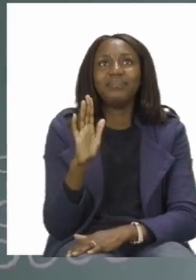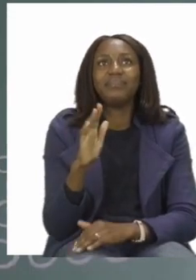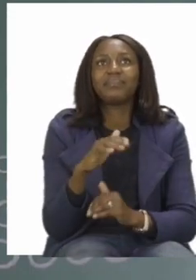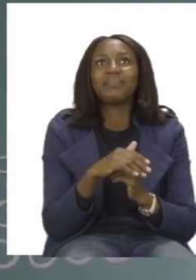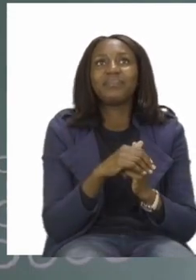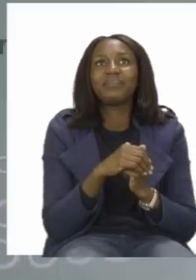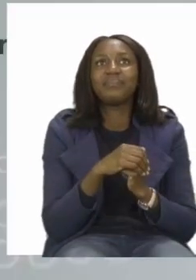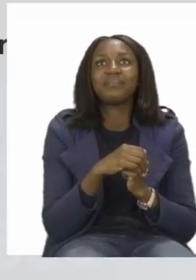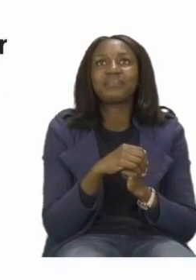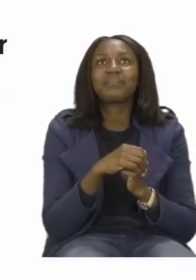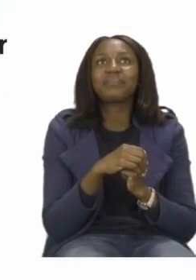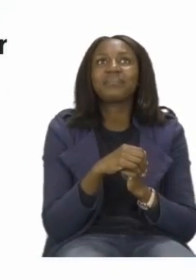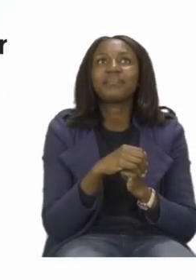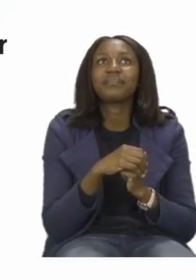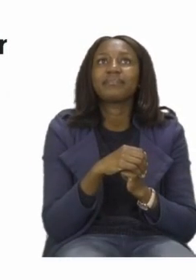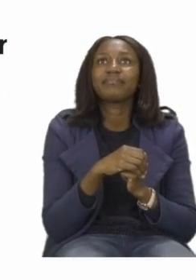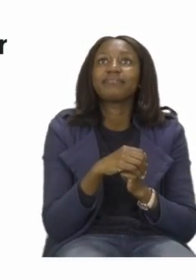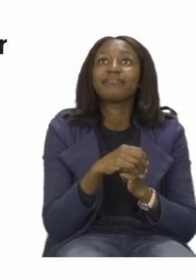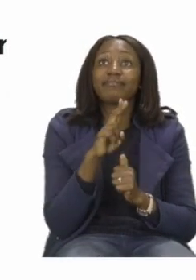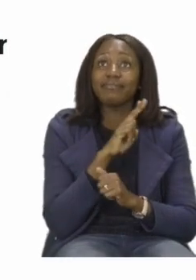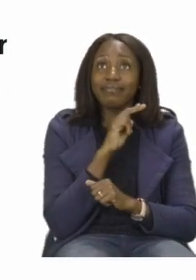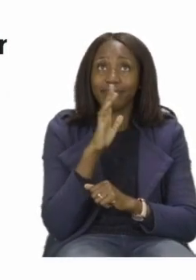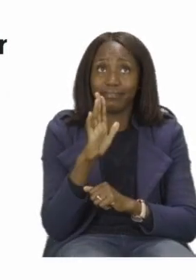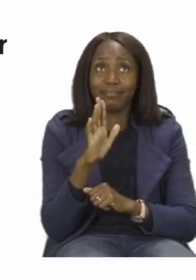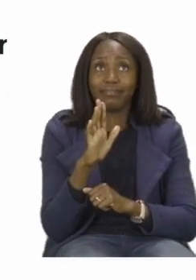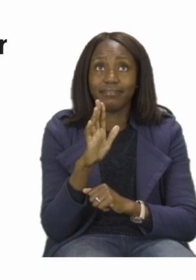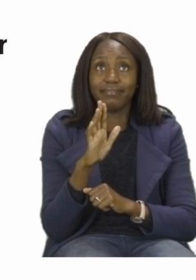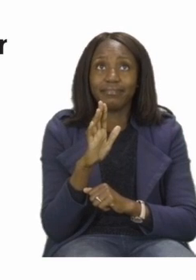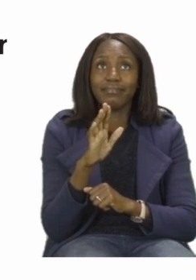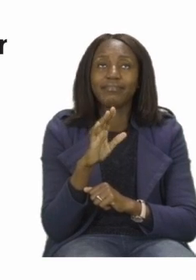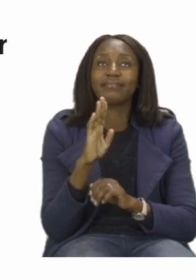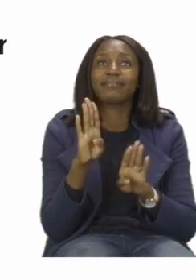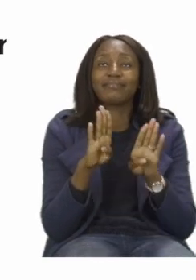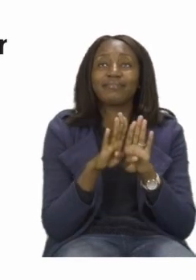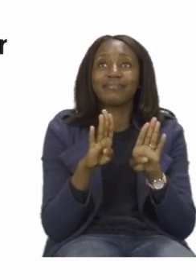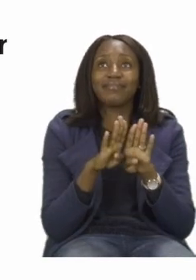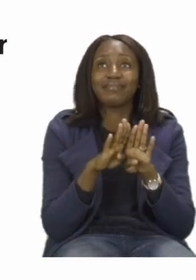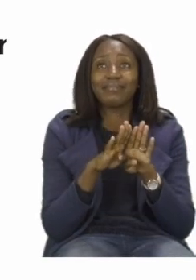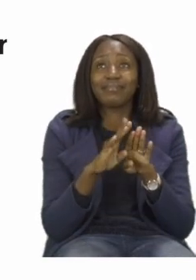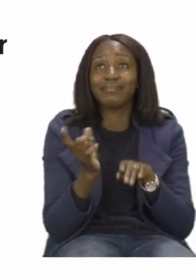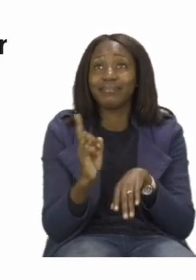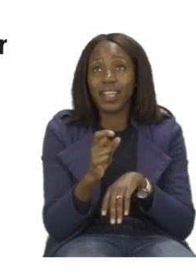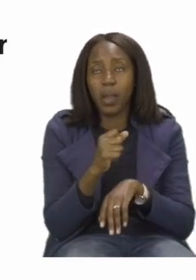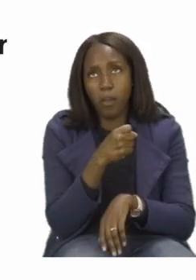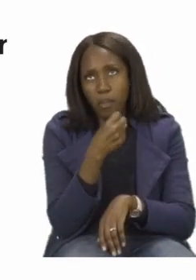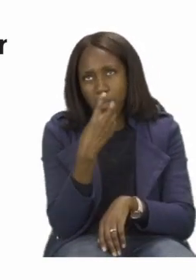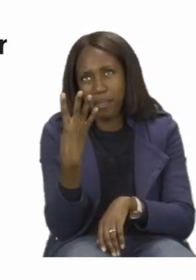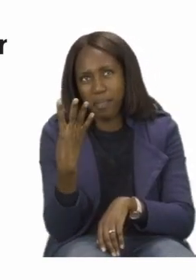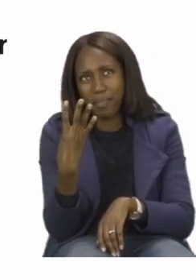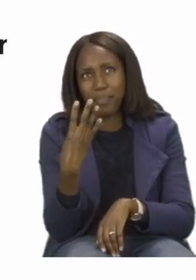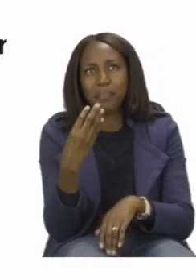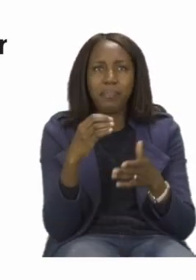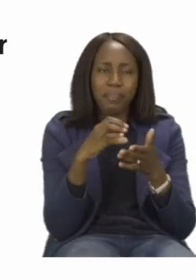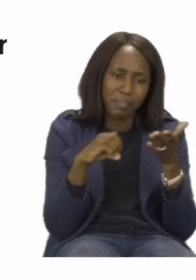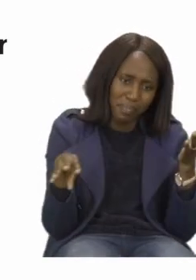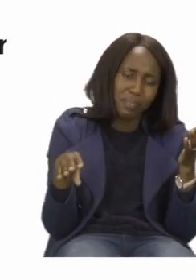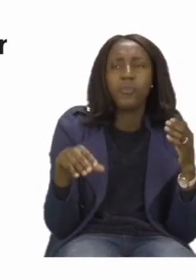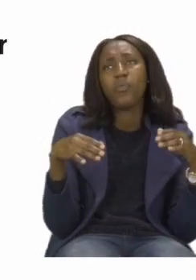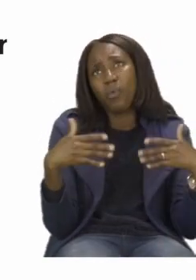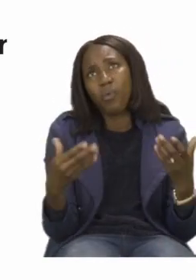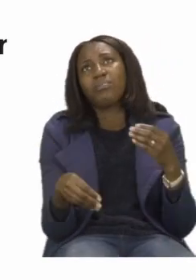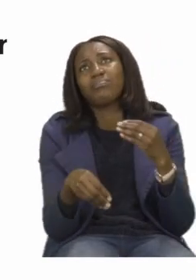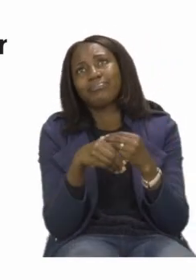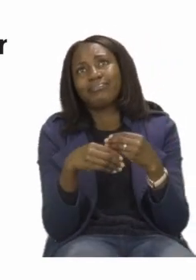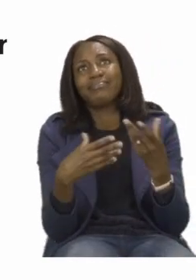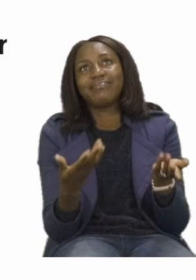25. On page 25, you are going to be doing problem-solving sums. Today, we're going to